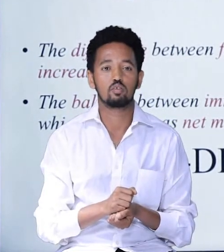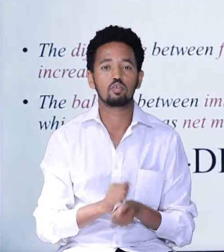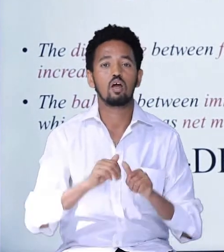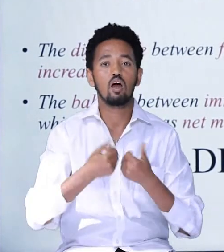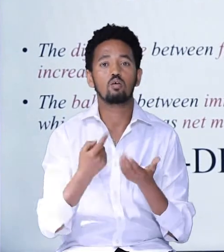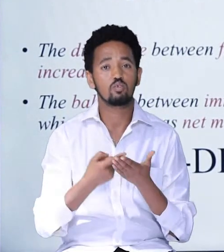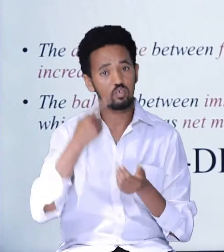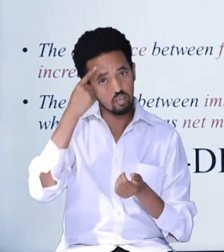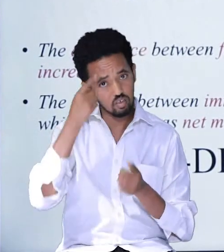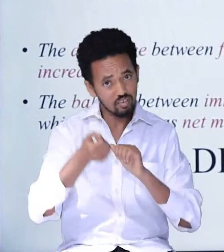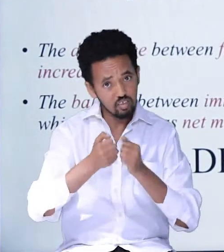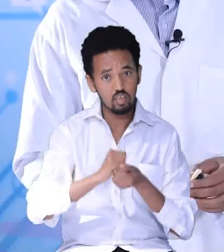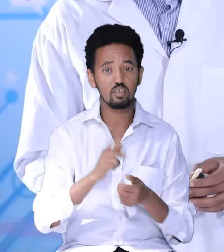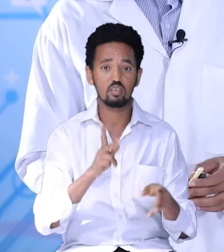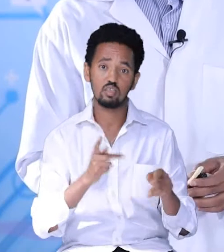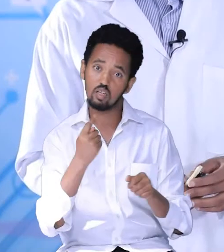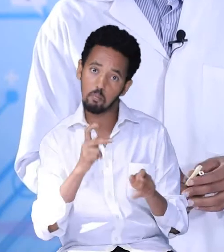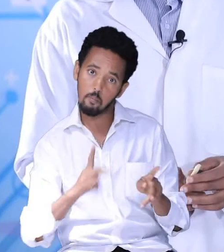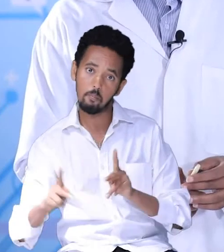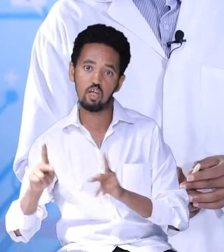How these things change the population?